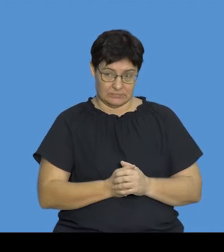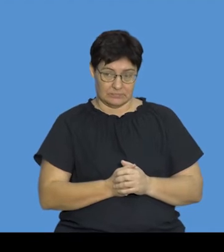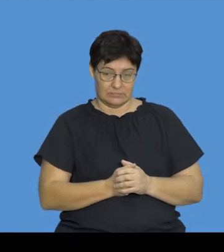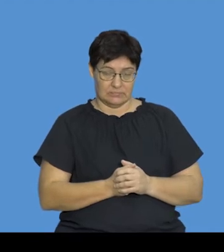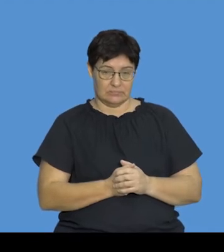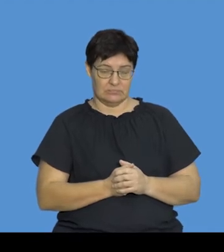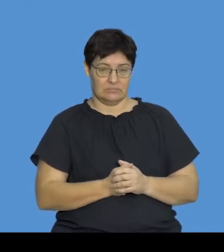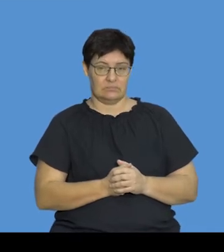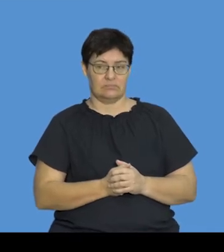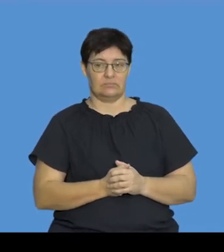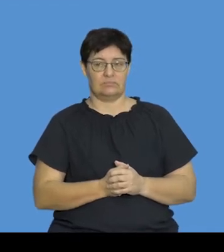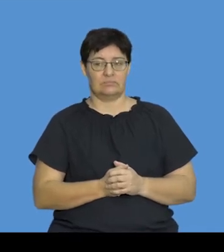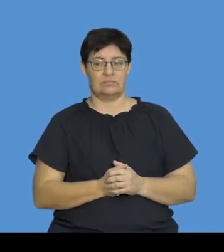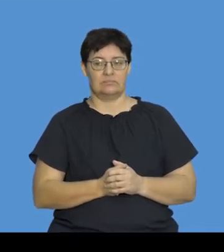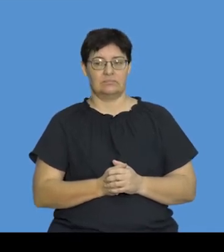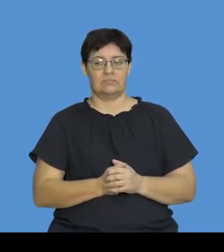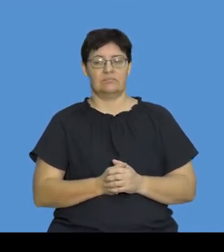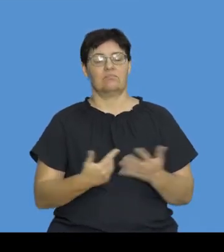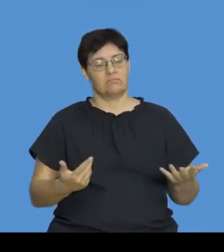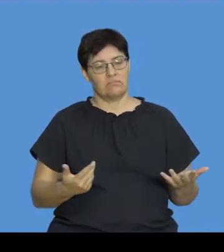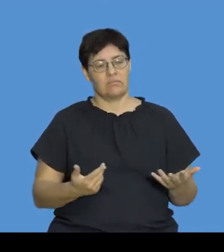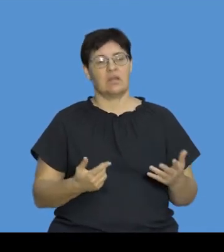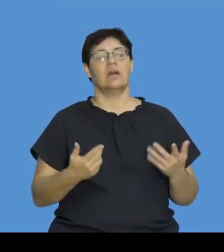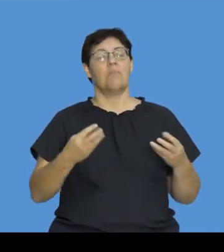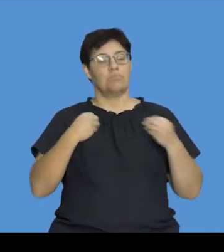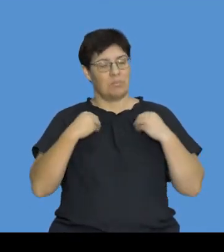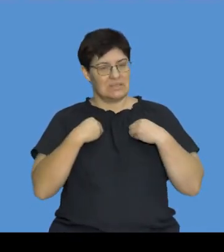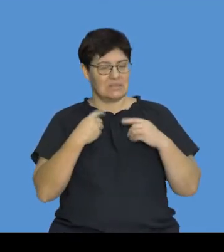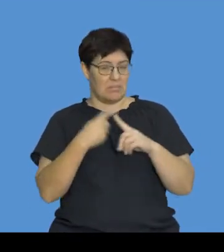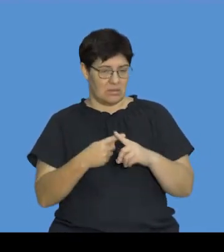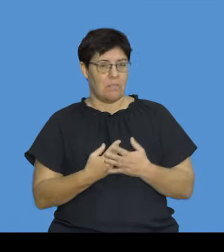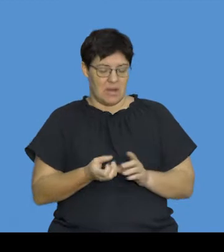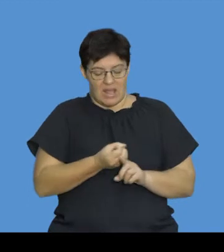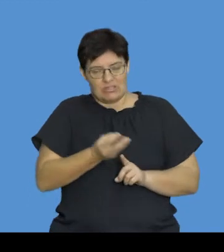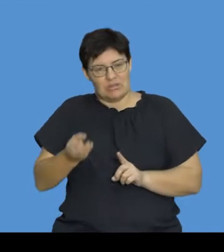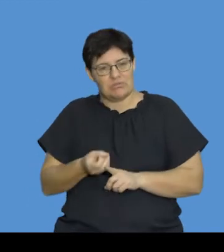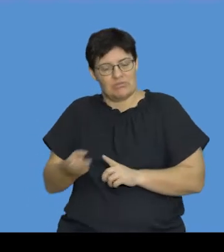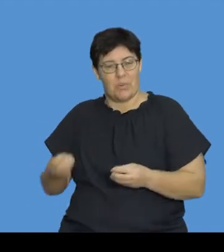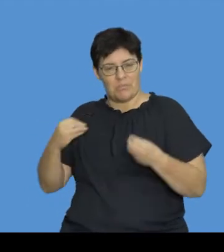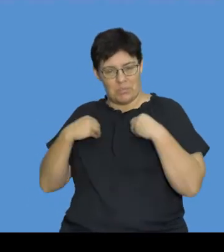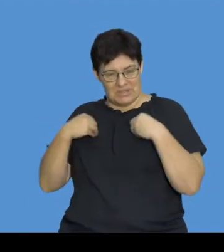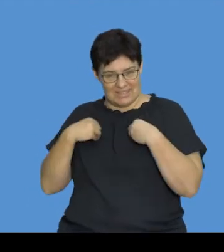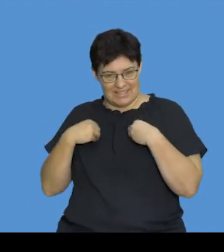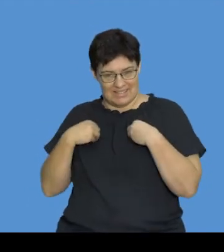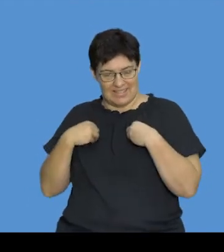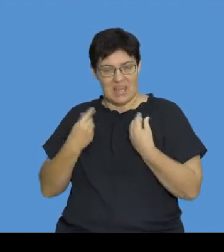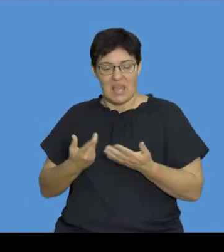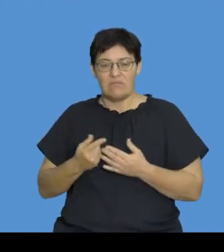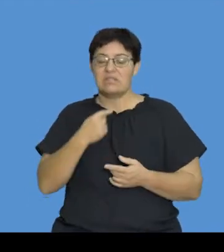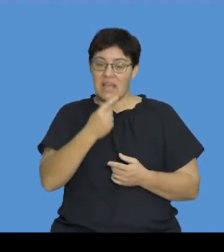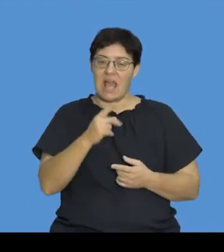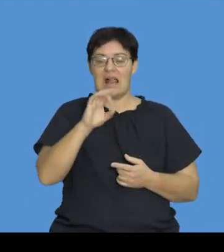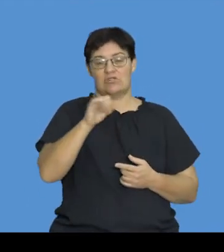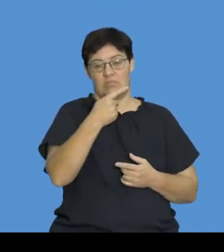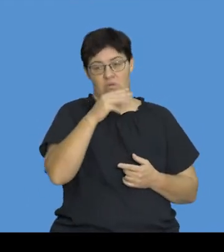not division. Now, the properties of multiplication, remember the distributive property, especially when you talk about